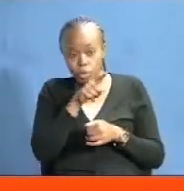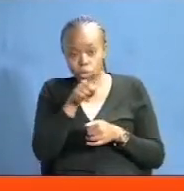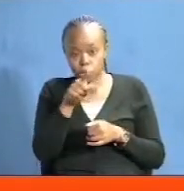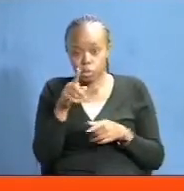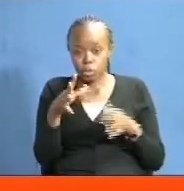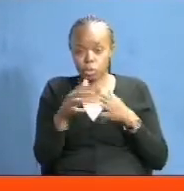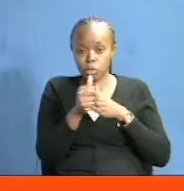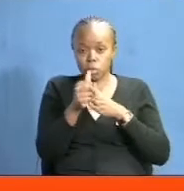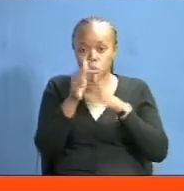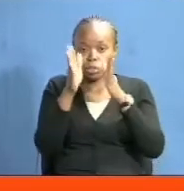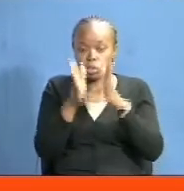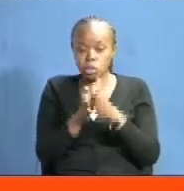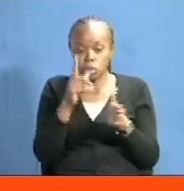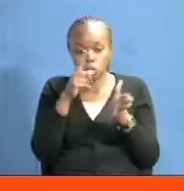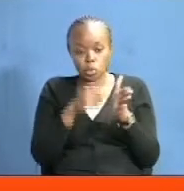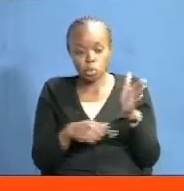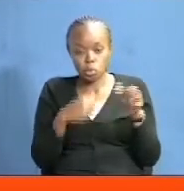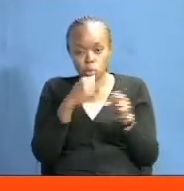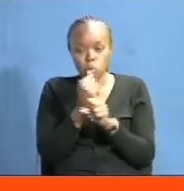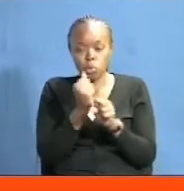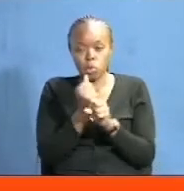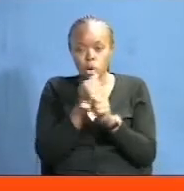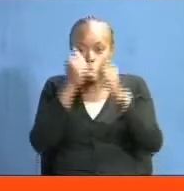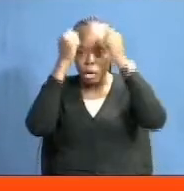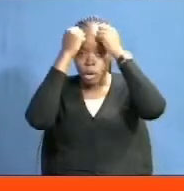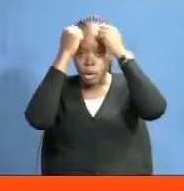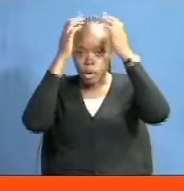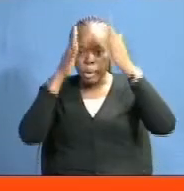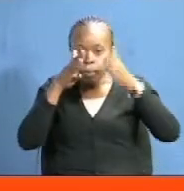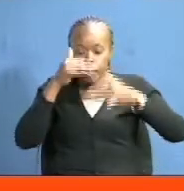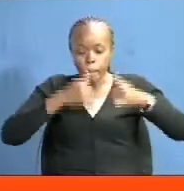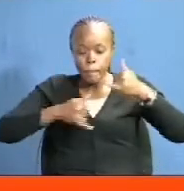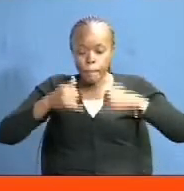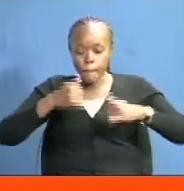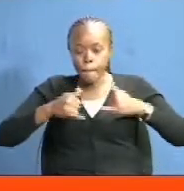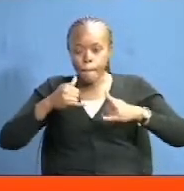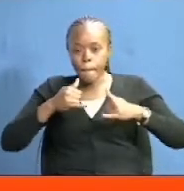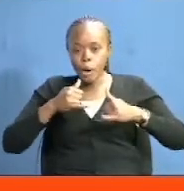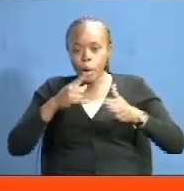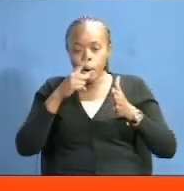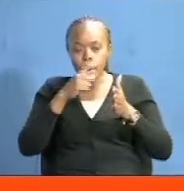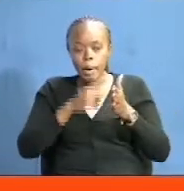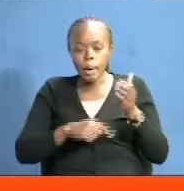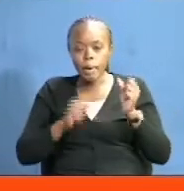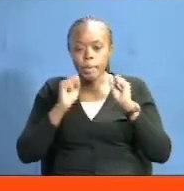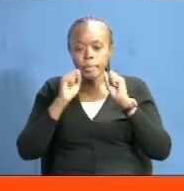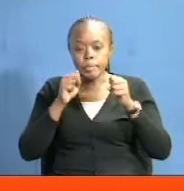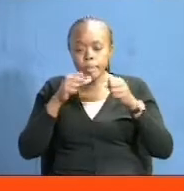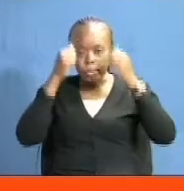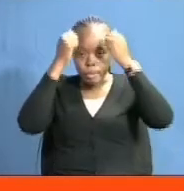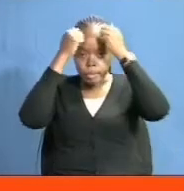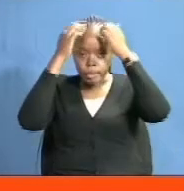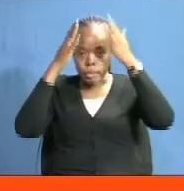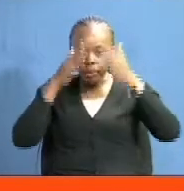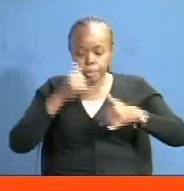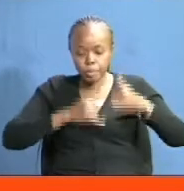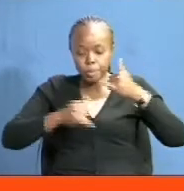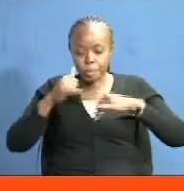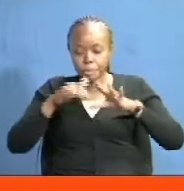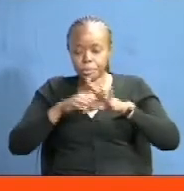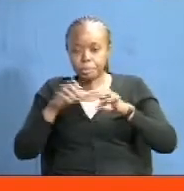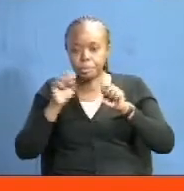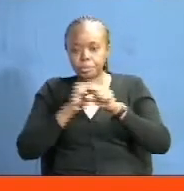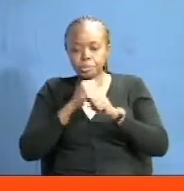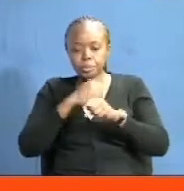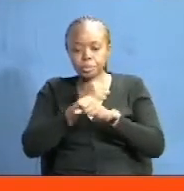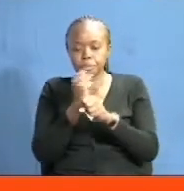leader, what role does the student leadership play, or rather, what role should the student leadership play in shaping the